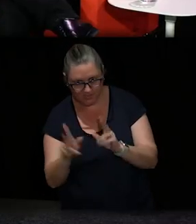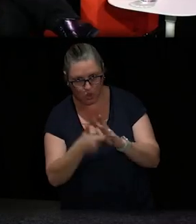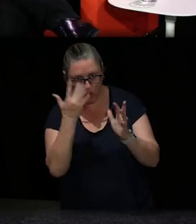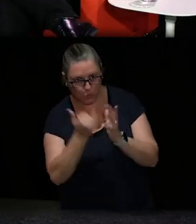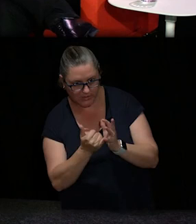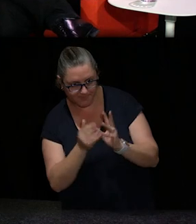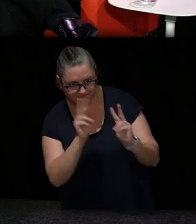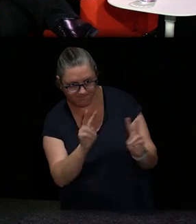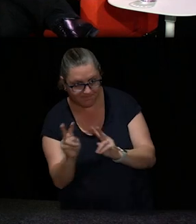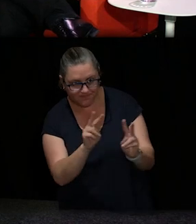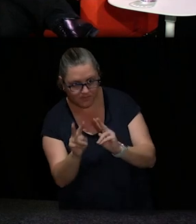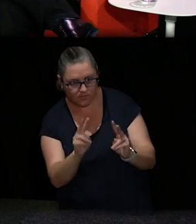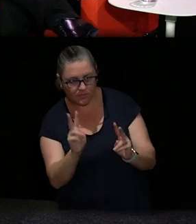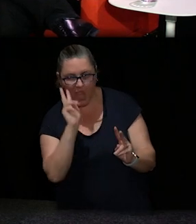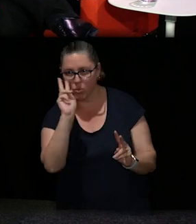about 40 different